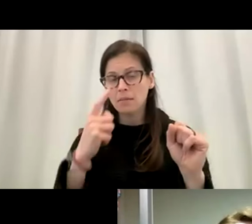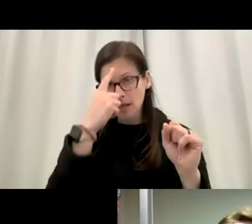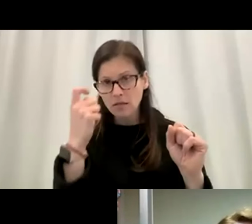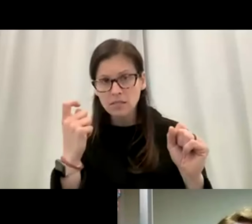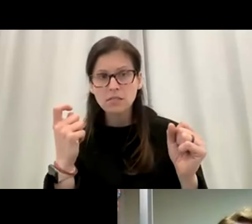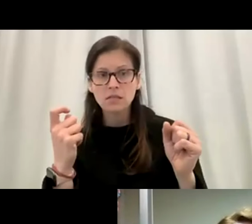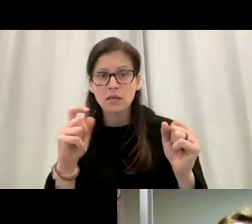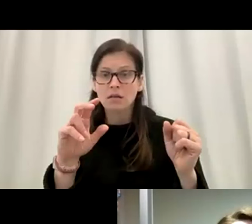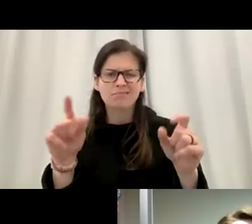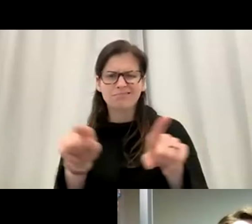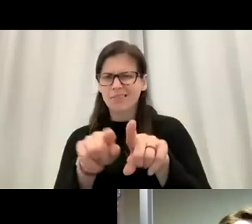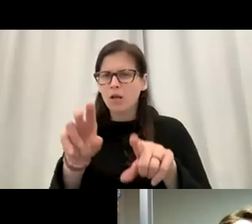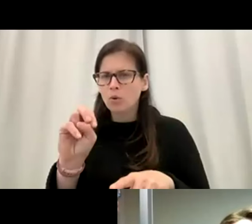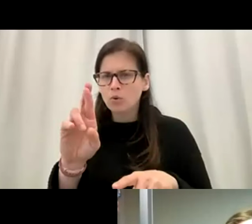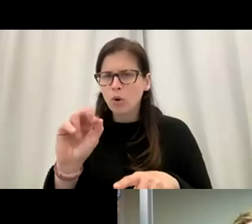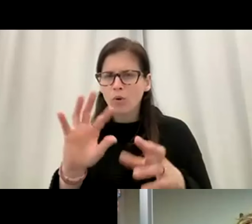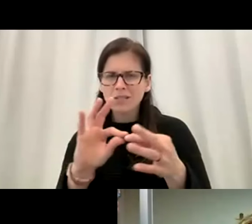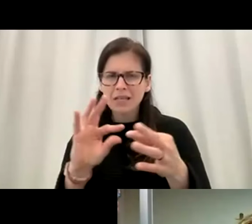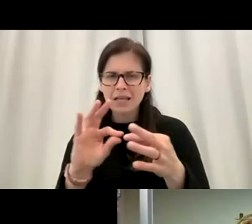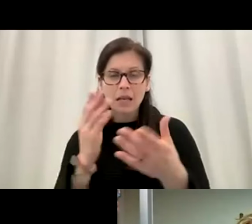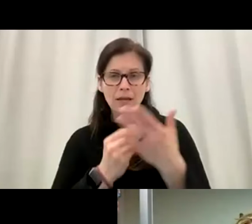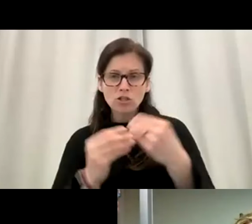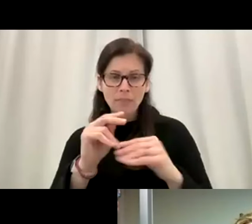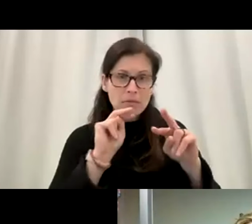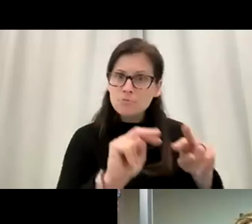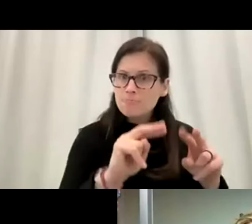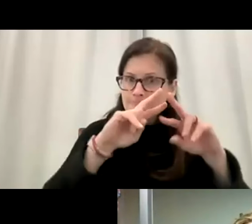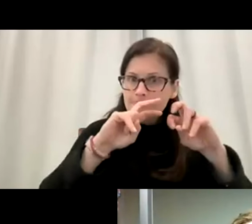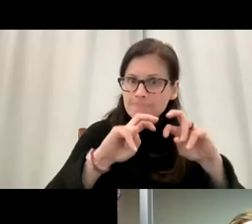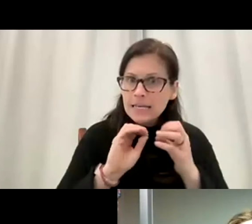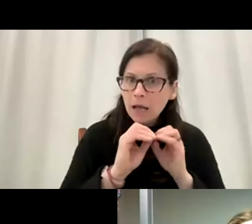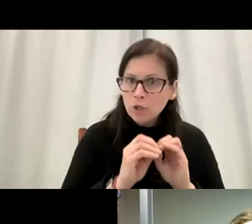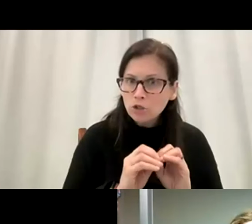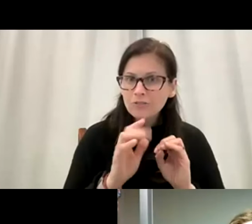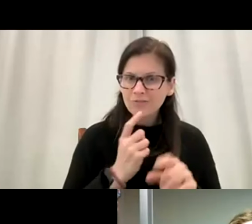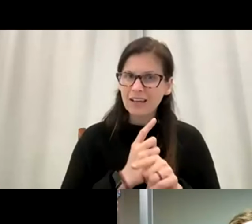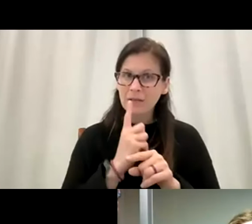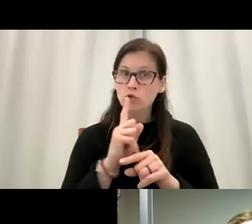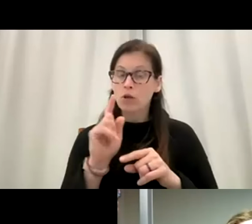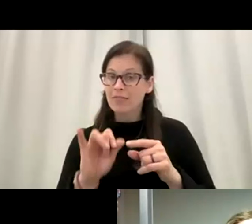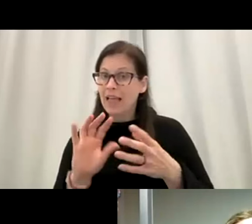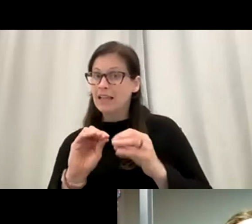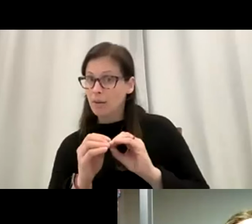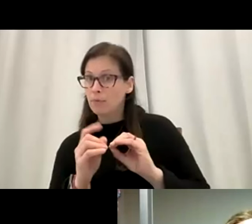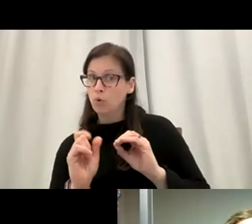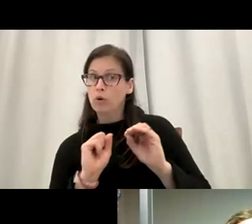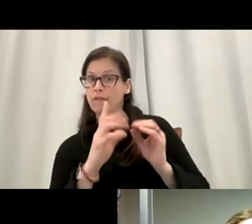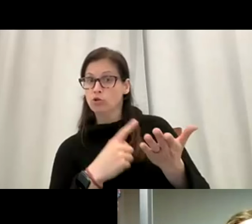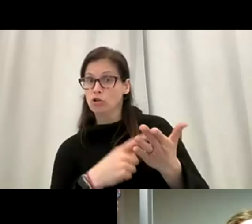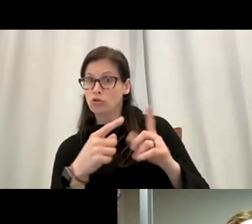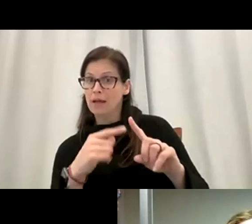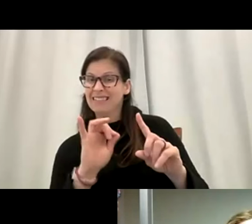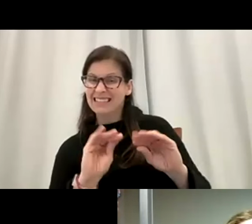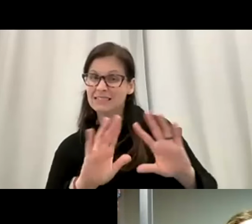said, I think there are, the budget people are just looking at numbers specifically. So making sure that specific number is as clear as possible. And if you're